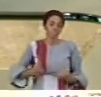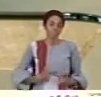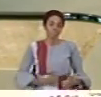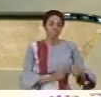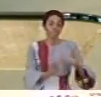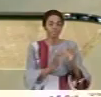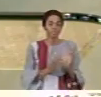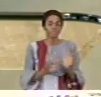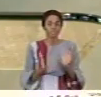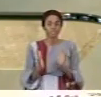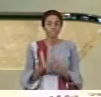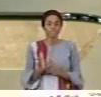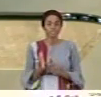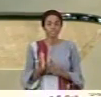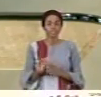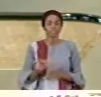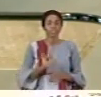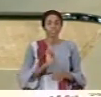decided.